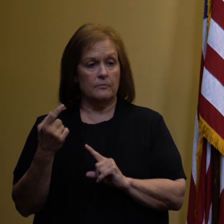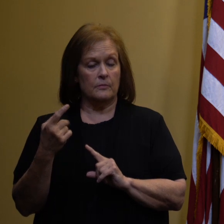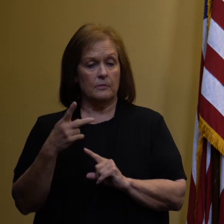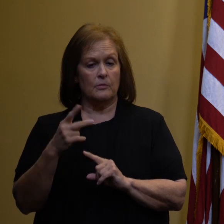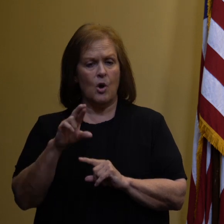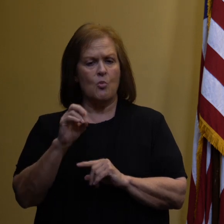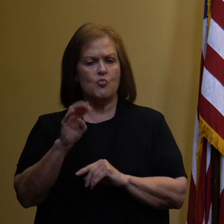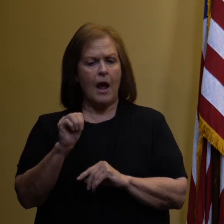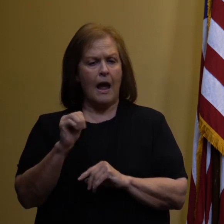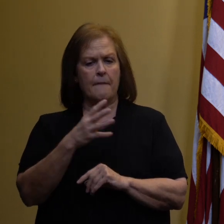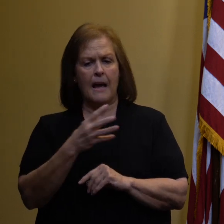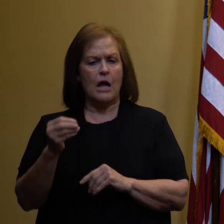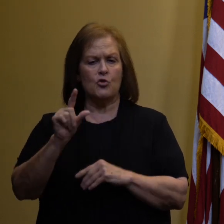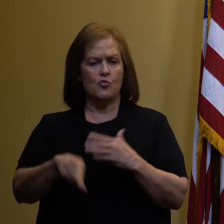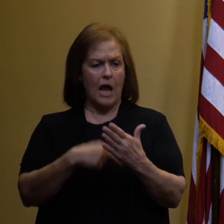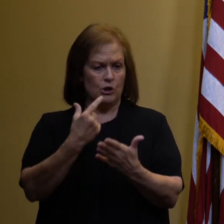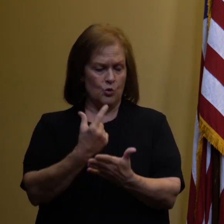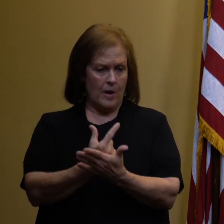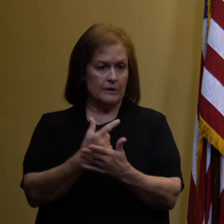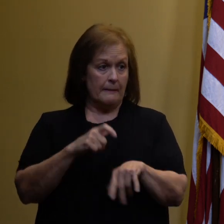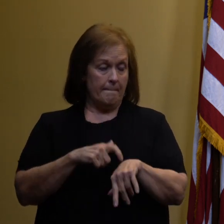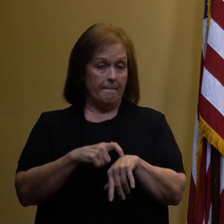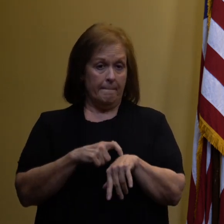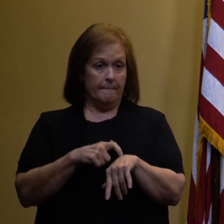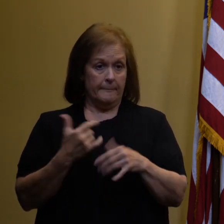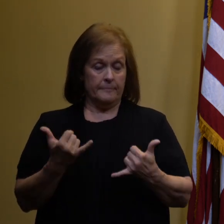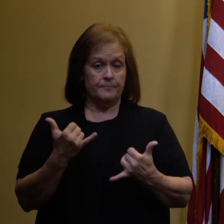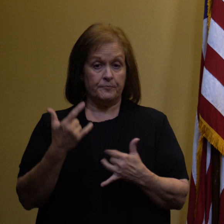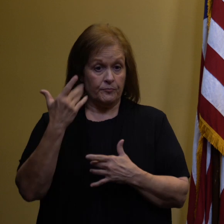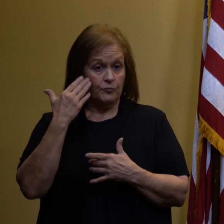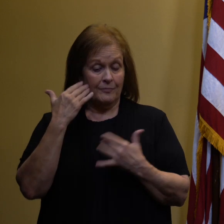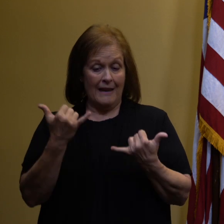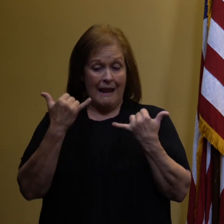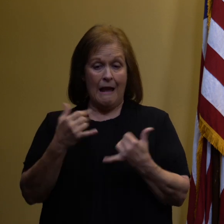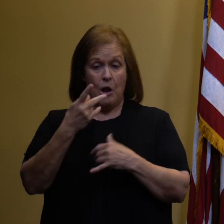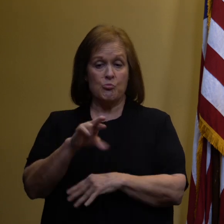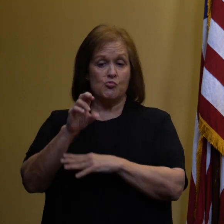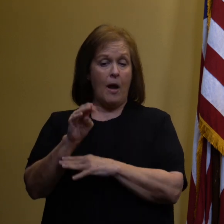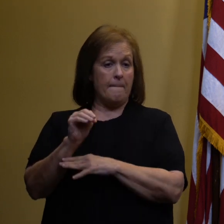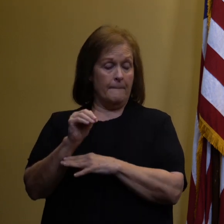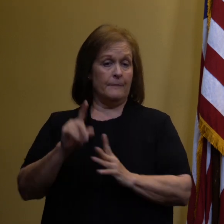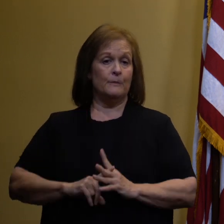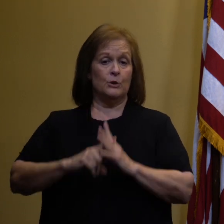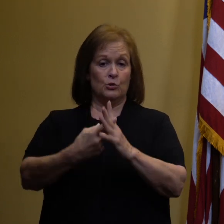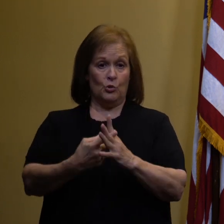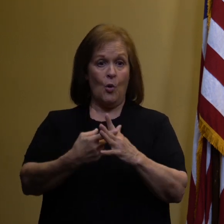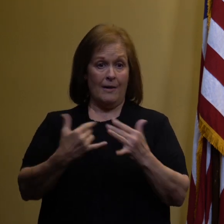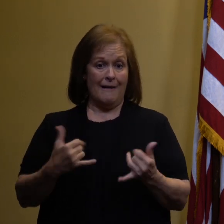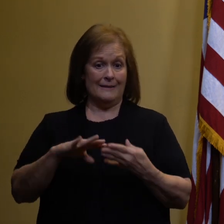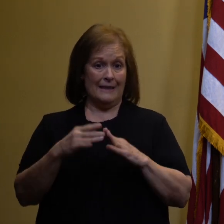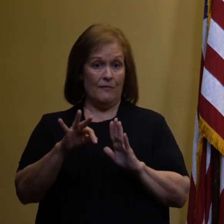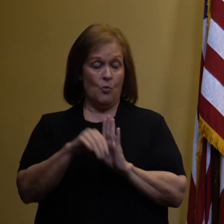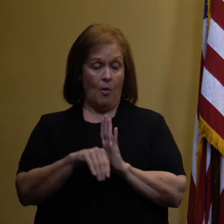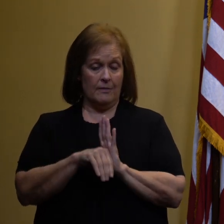prom and graduation season. Now, we know that proms have already kicked off in the city of